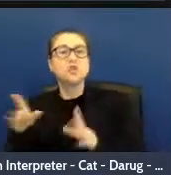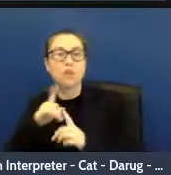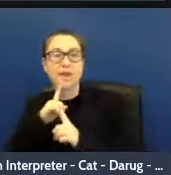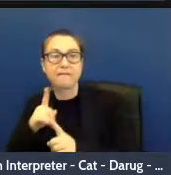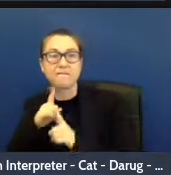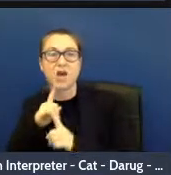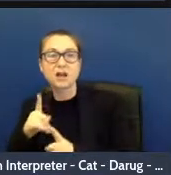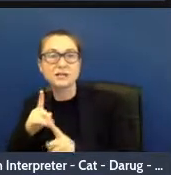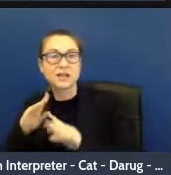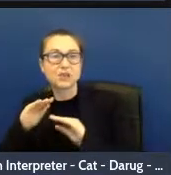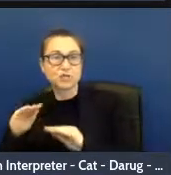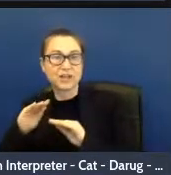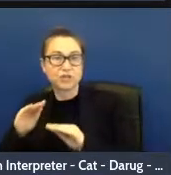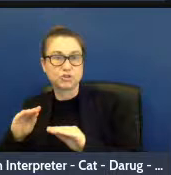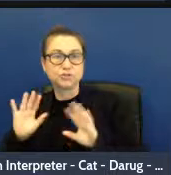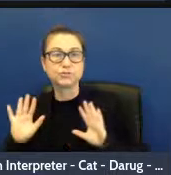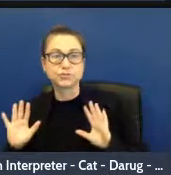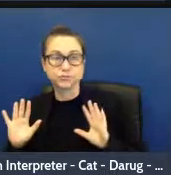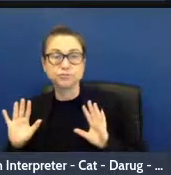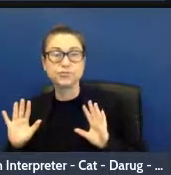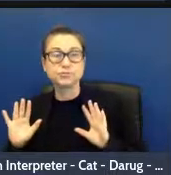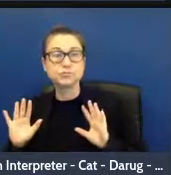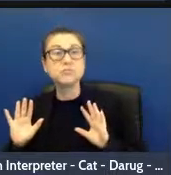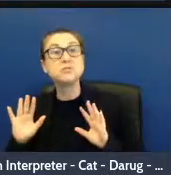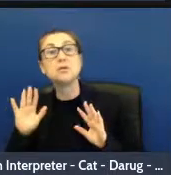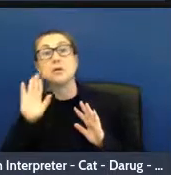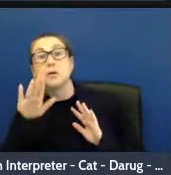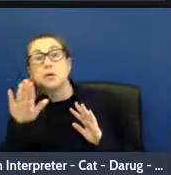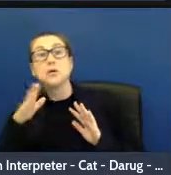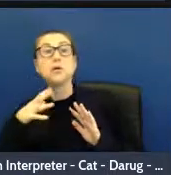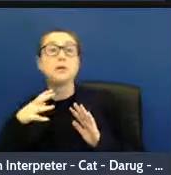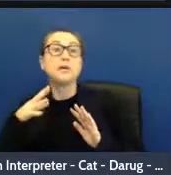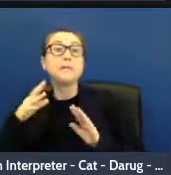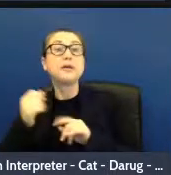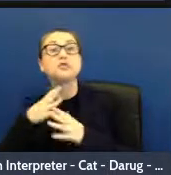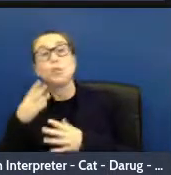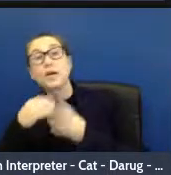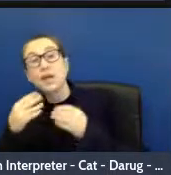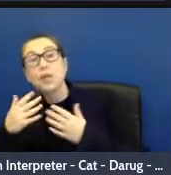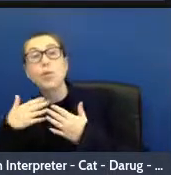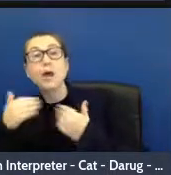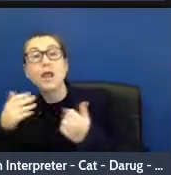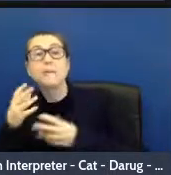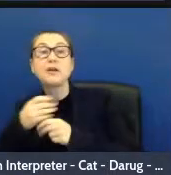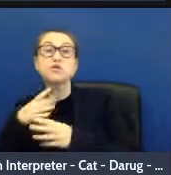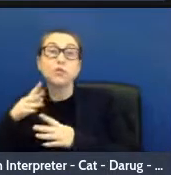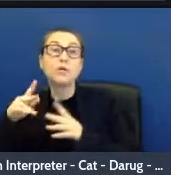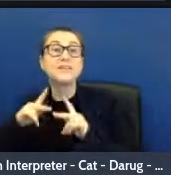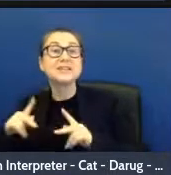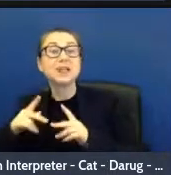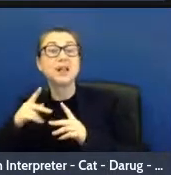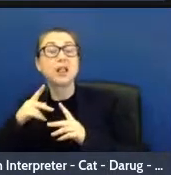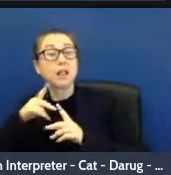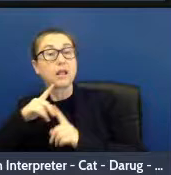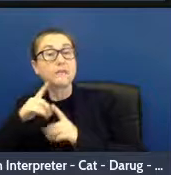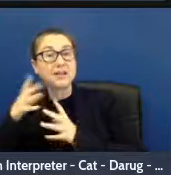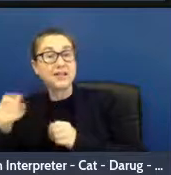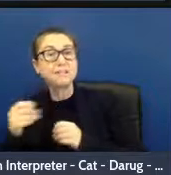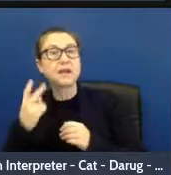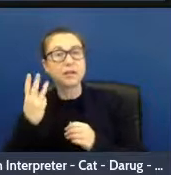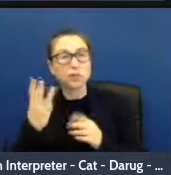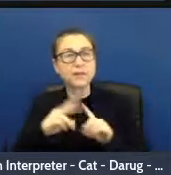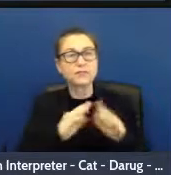and education about being more physically active and eating well. So we'd love to hear if anyone's got